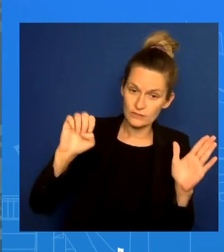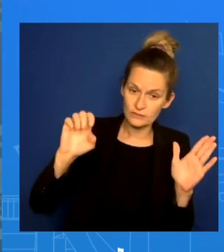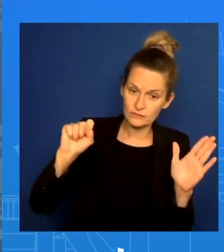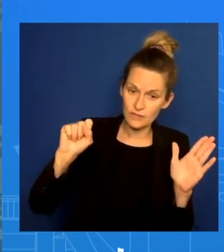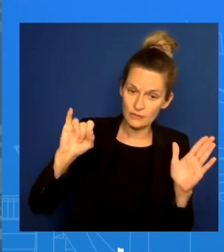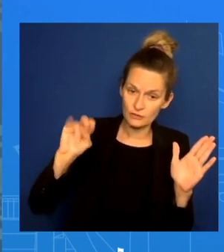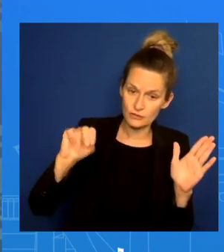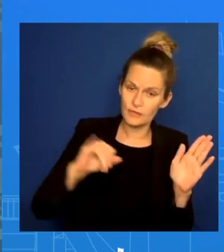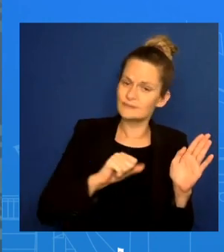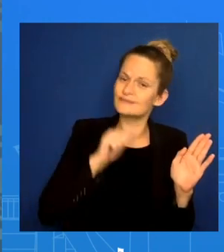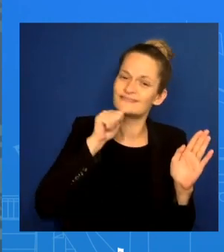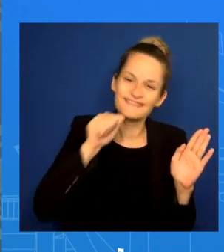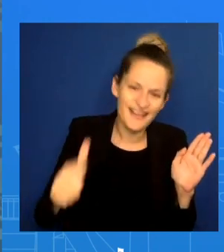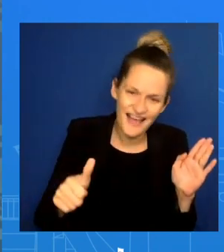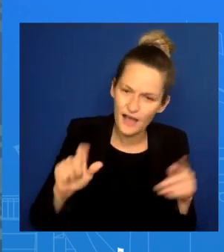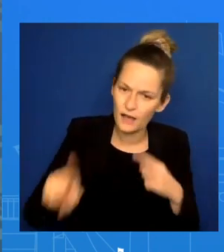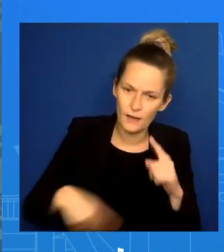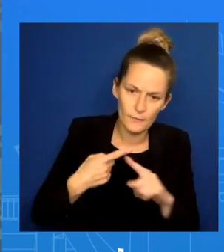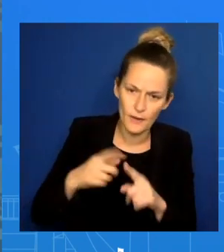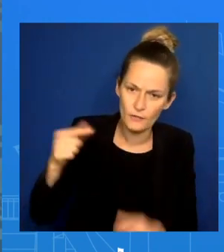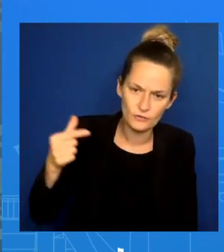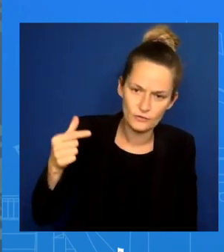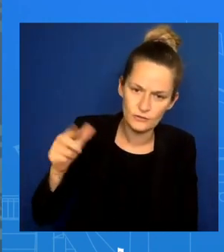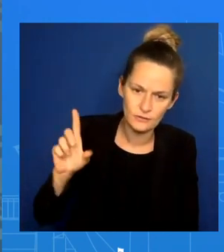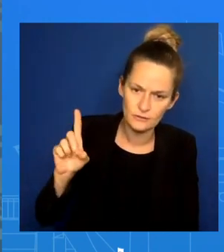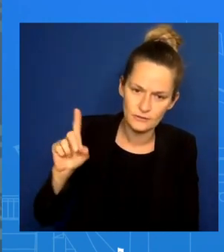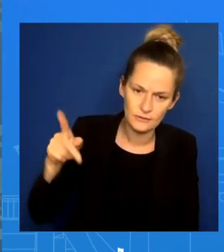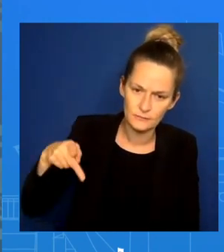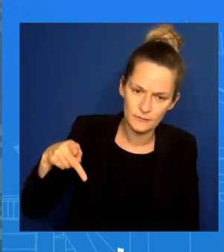consumers that are also very much